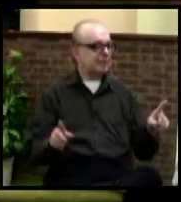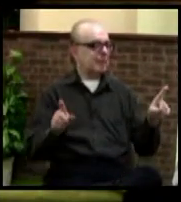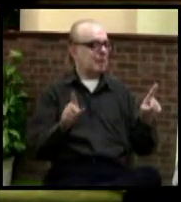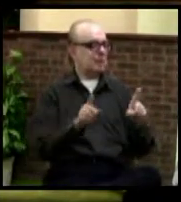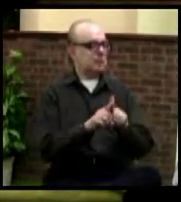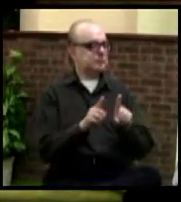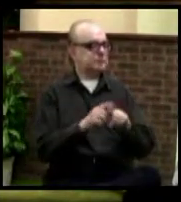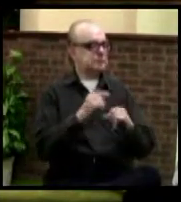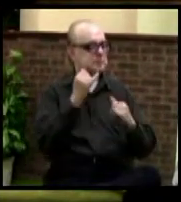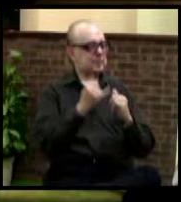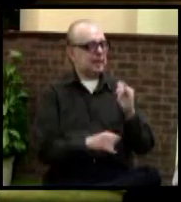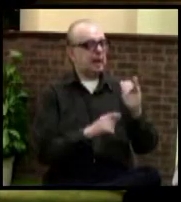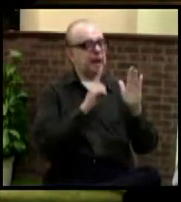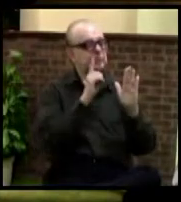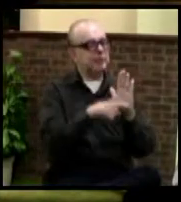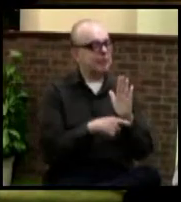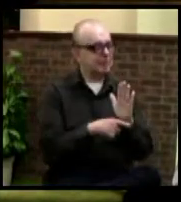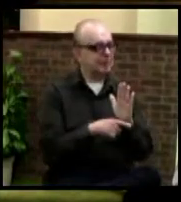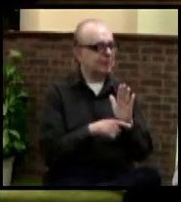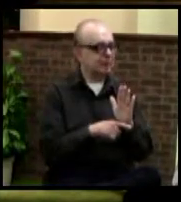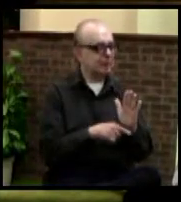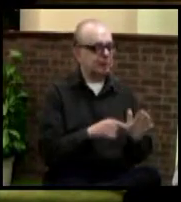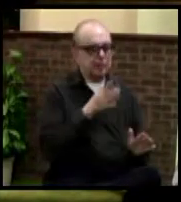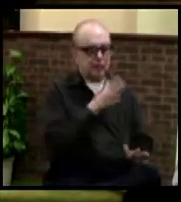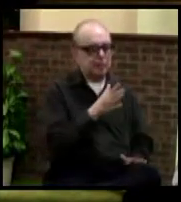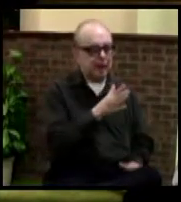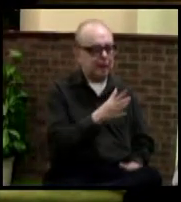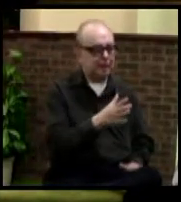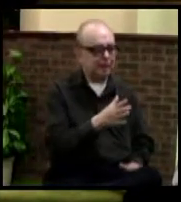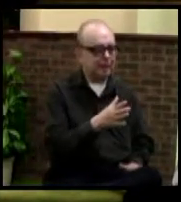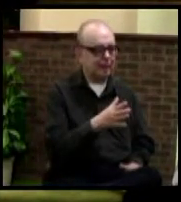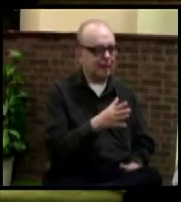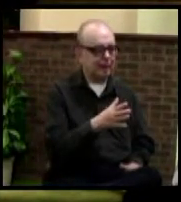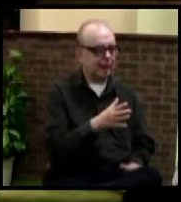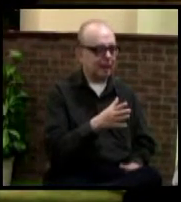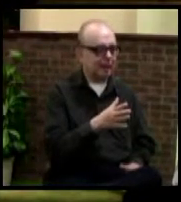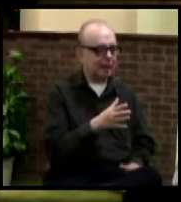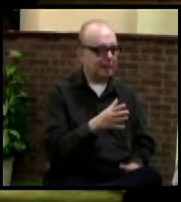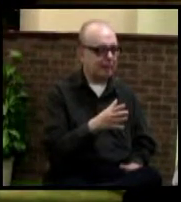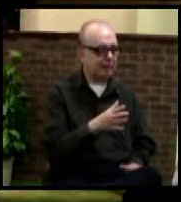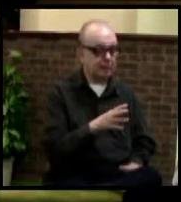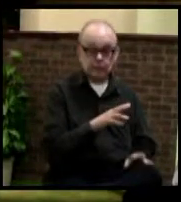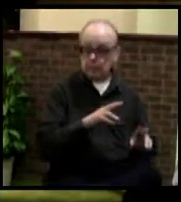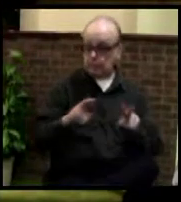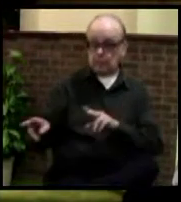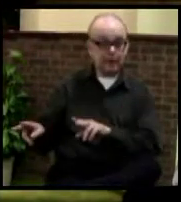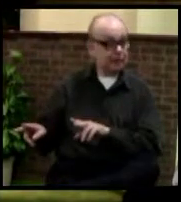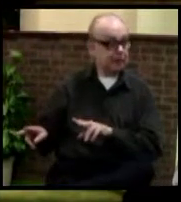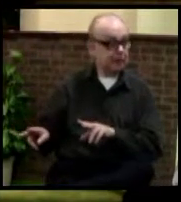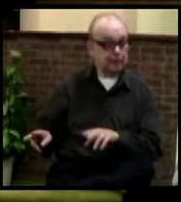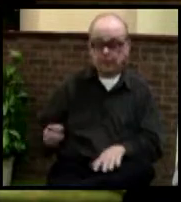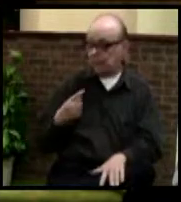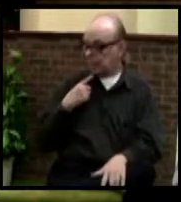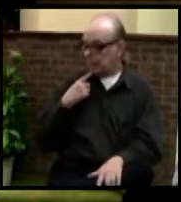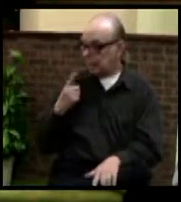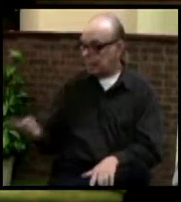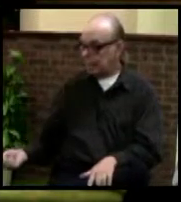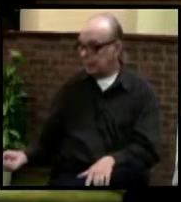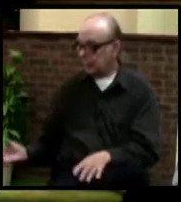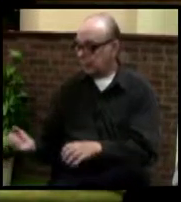And just at the last minute, Granny Parker turned around